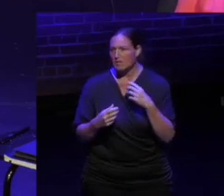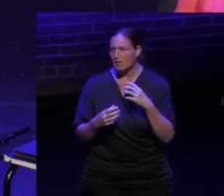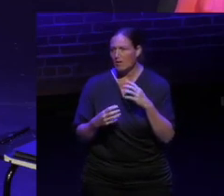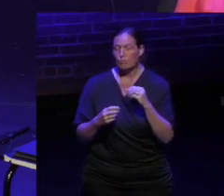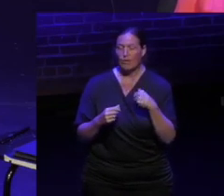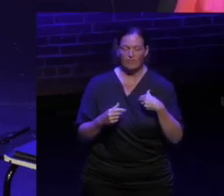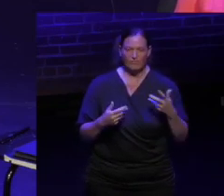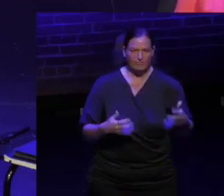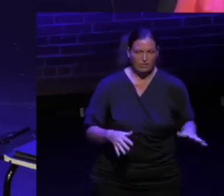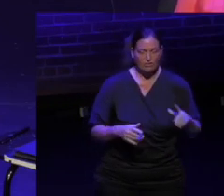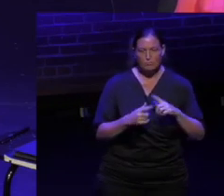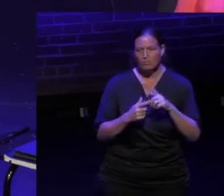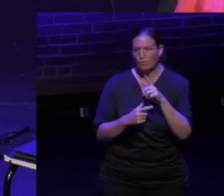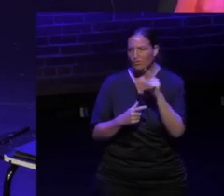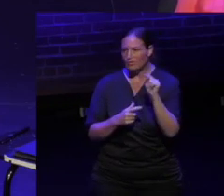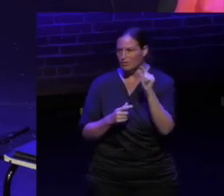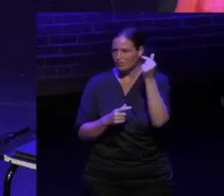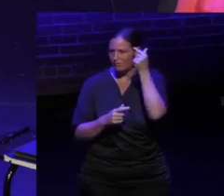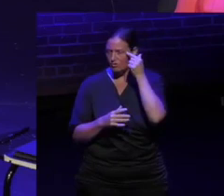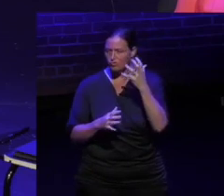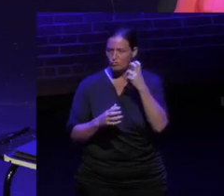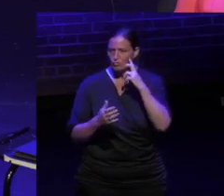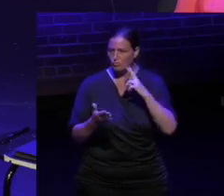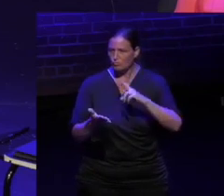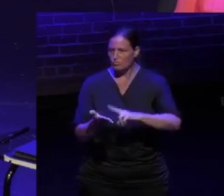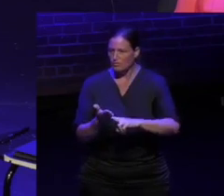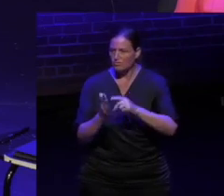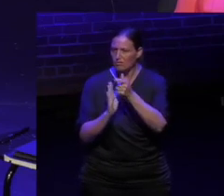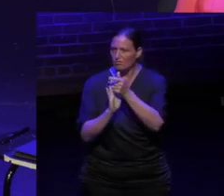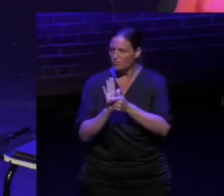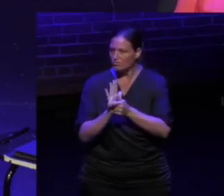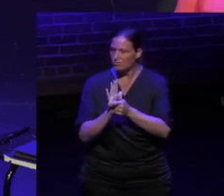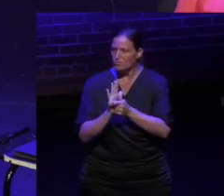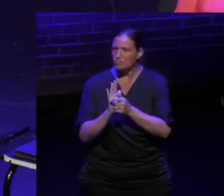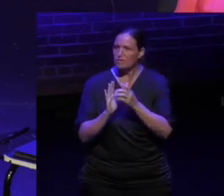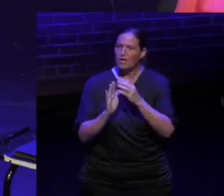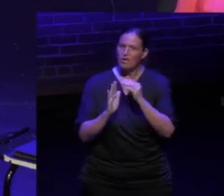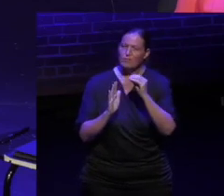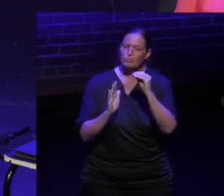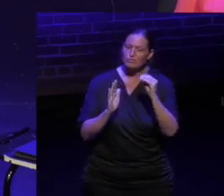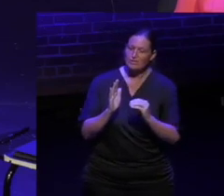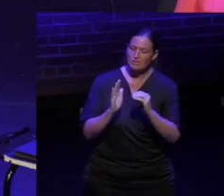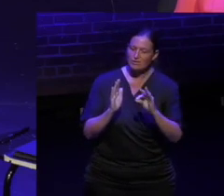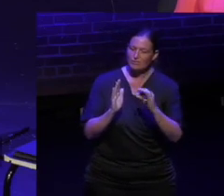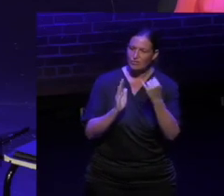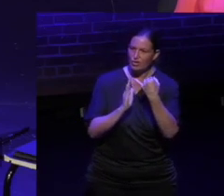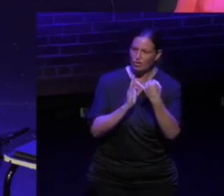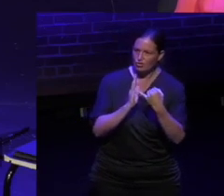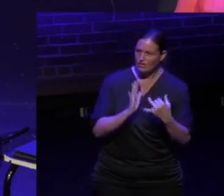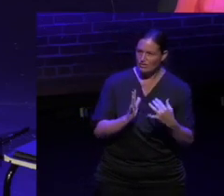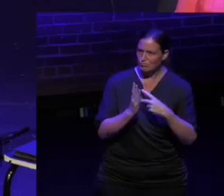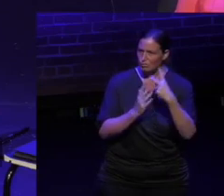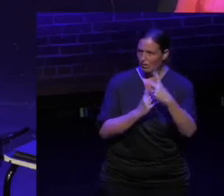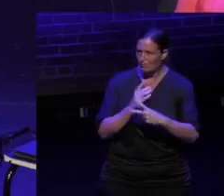it done yet, but as Lieutenant Governor, we're going to work to sign legislation creating a Percent for Arts program. This, I know many